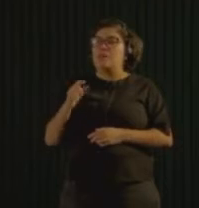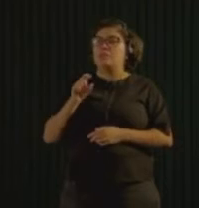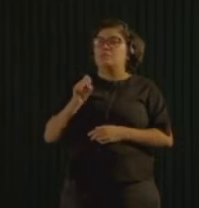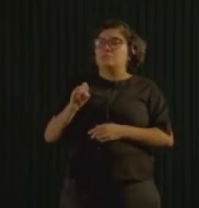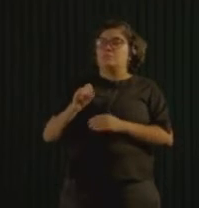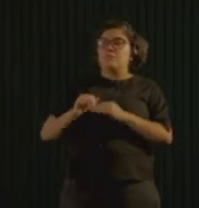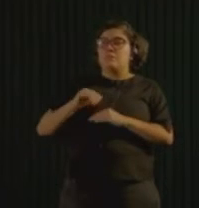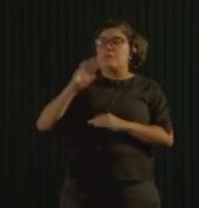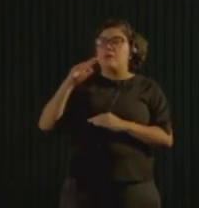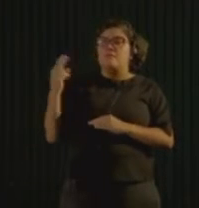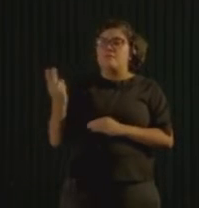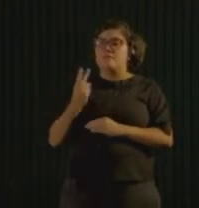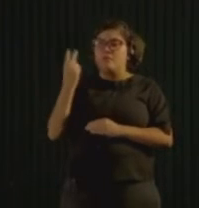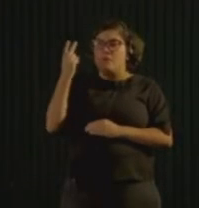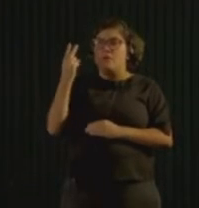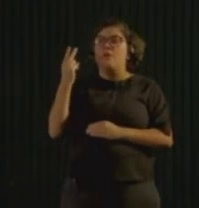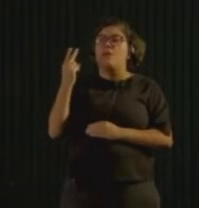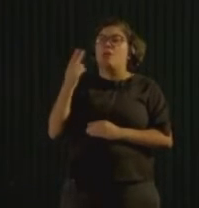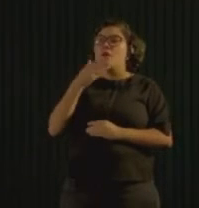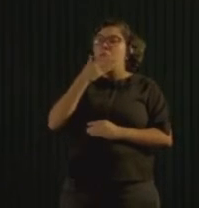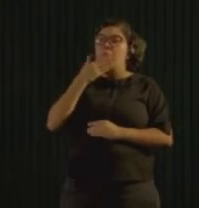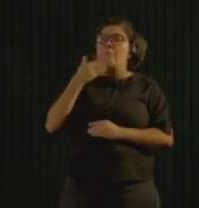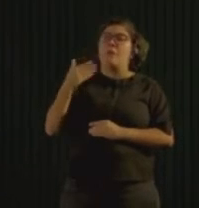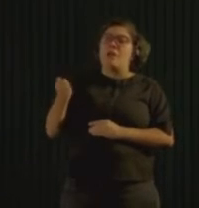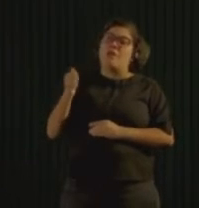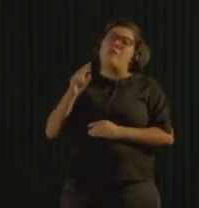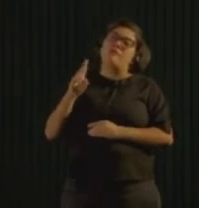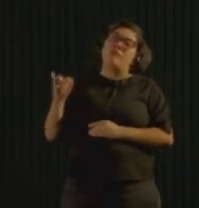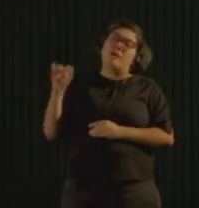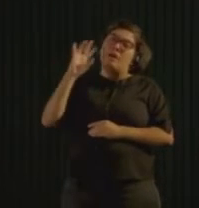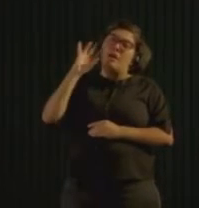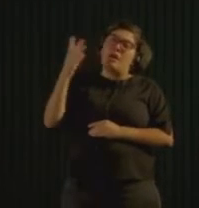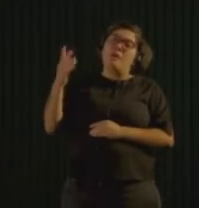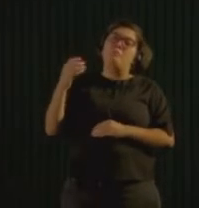the solution will be, and better for the environment overall.